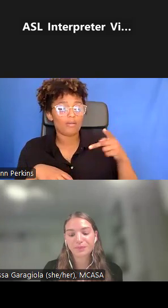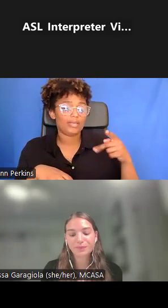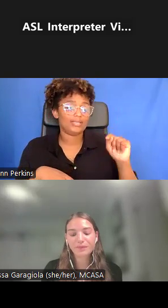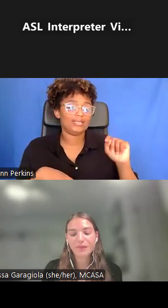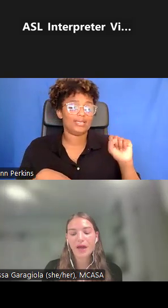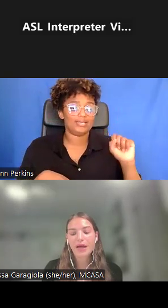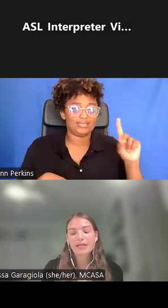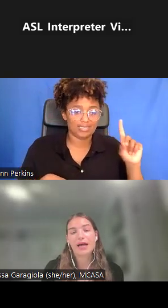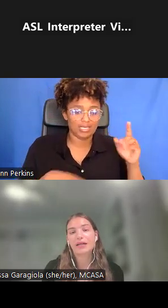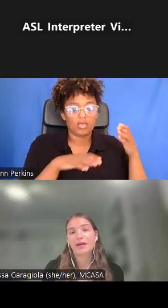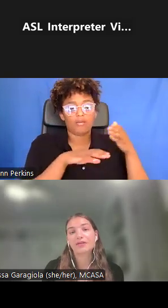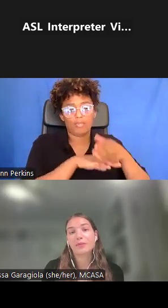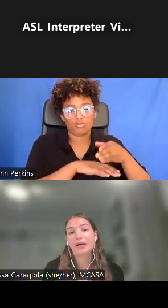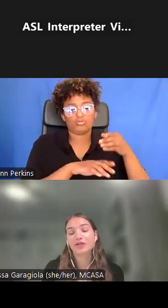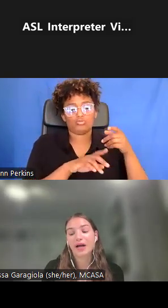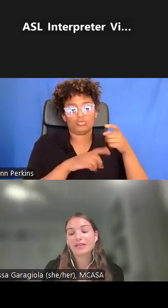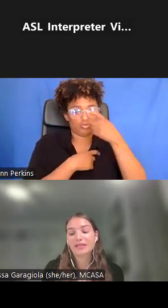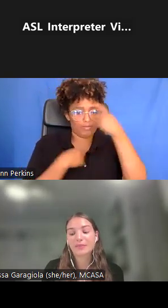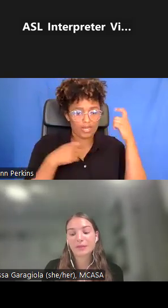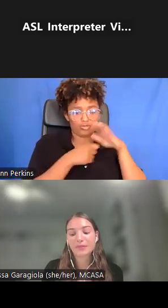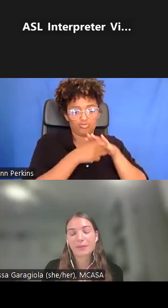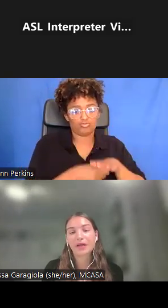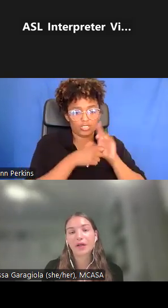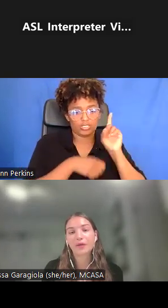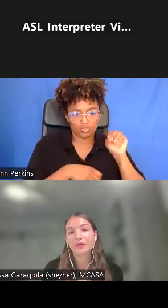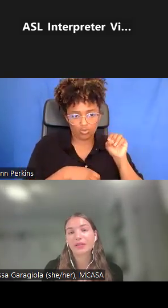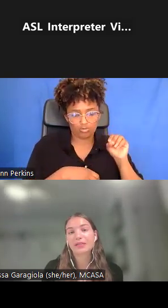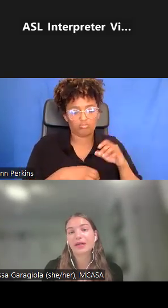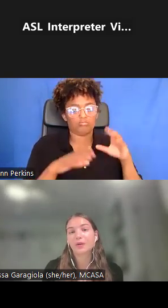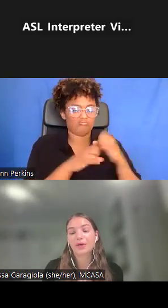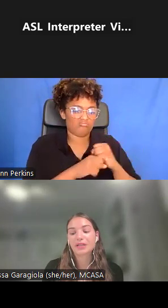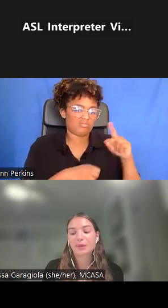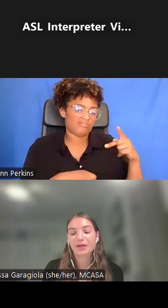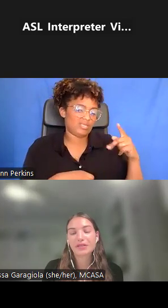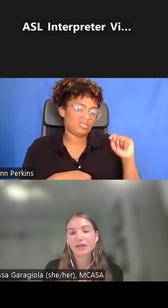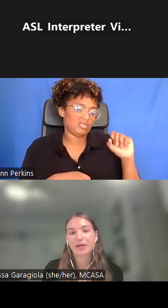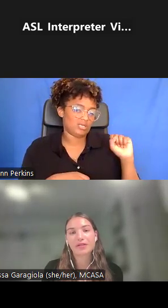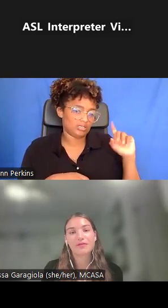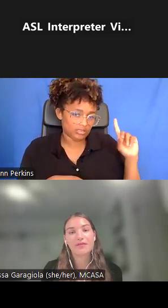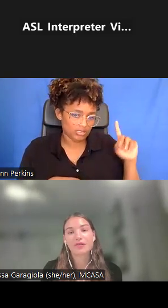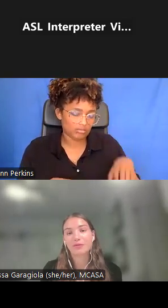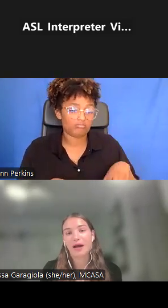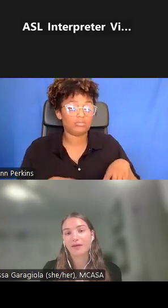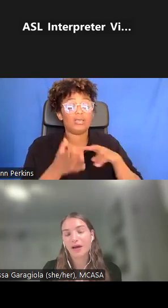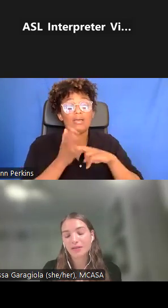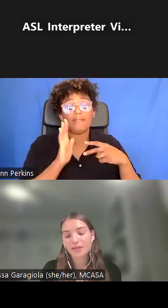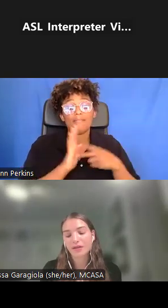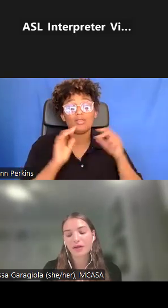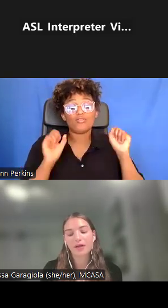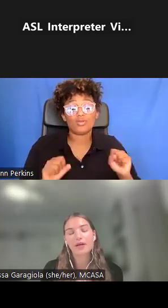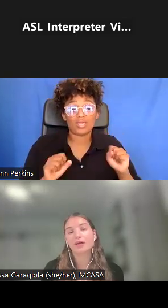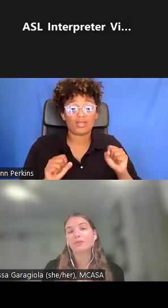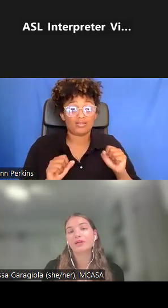PTSD. Secondary traumatic stress symptoms may include things like re-experiencing a survivor's traumatic